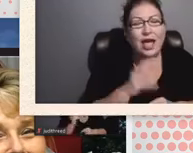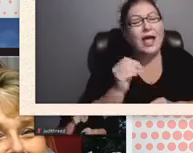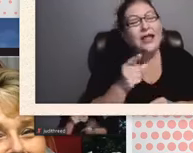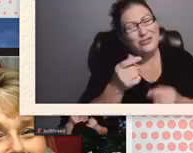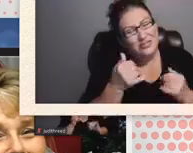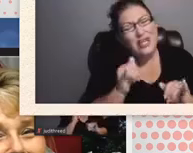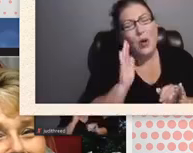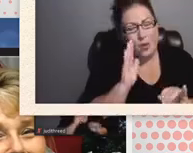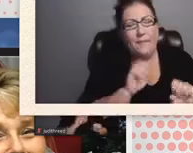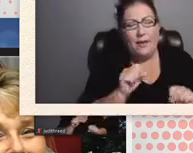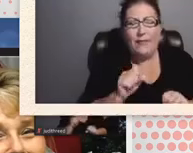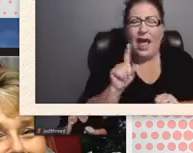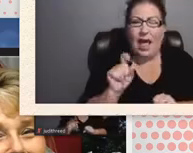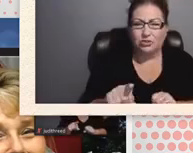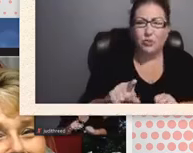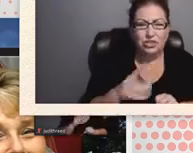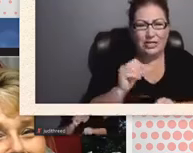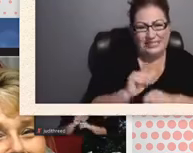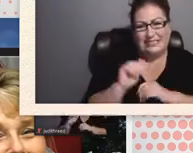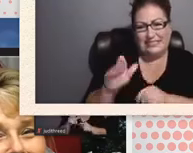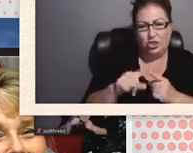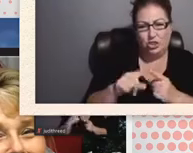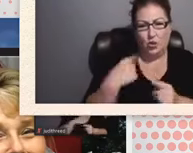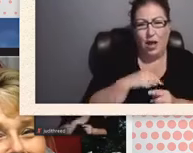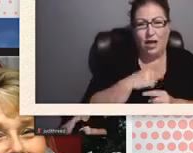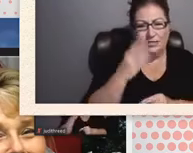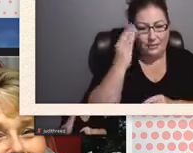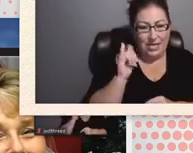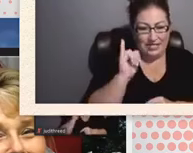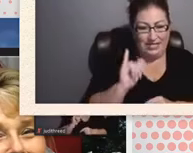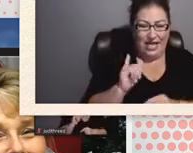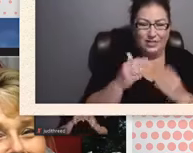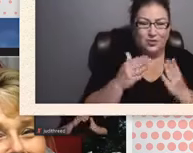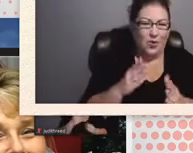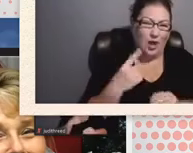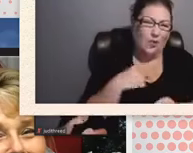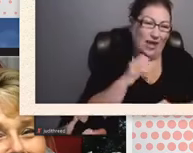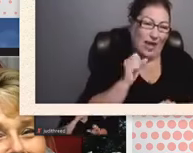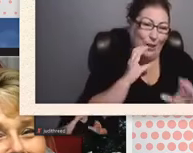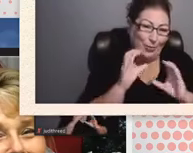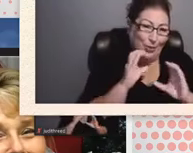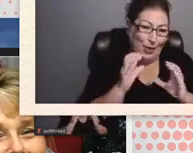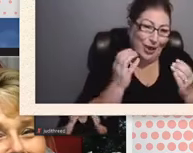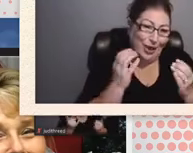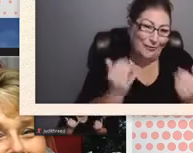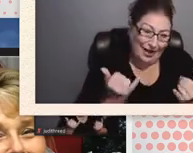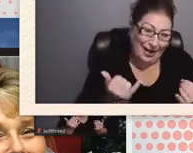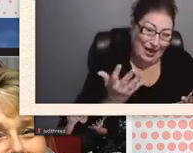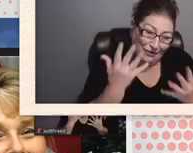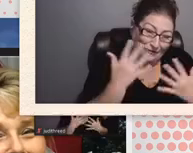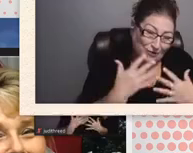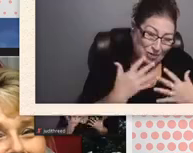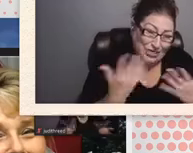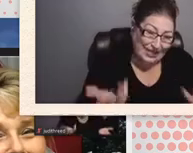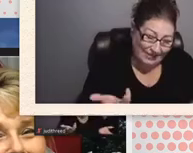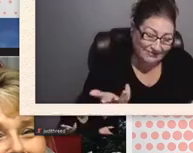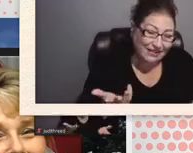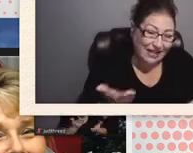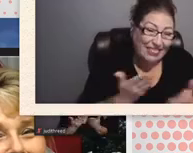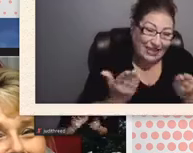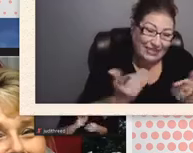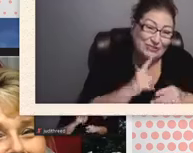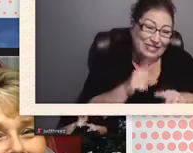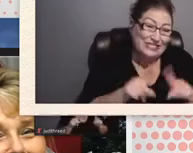ask questions and send them in to us because that's the way we can communicate right now. Unfortunately, things are very different